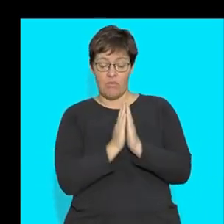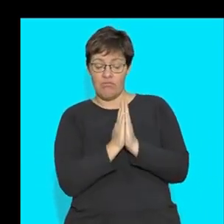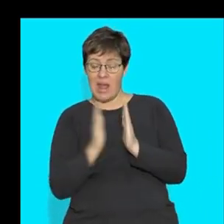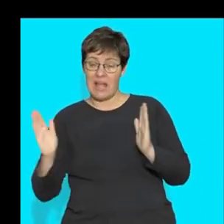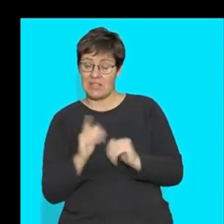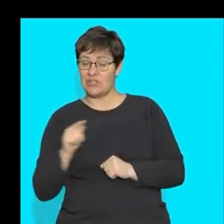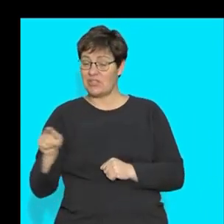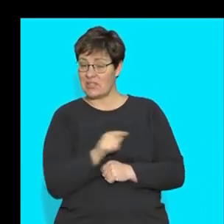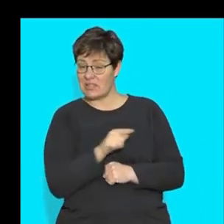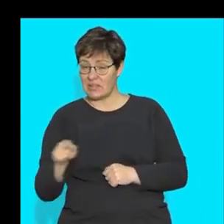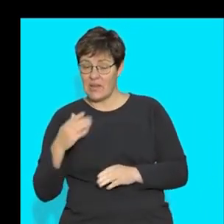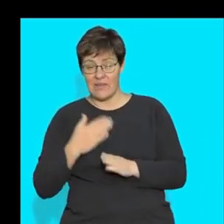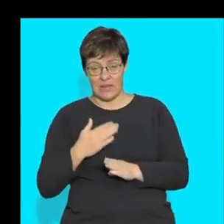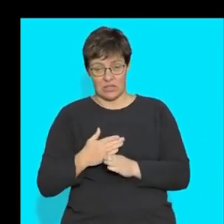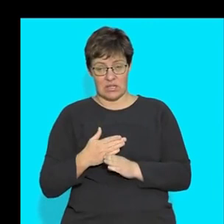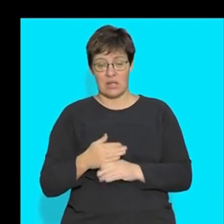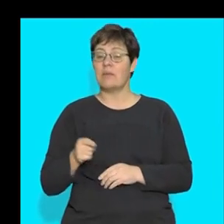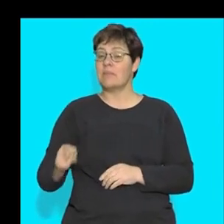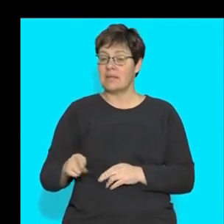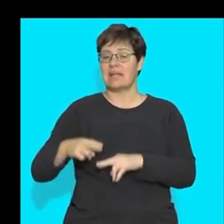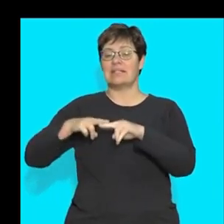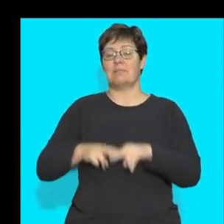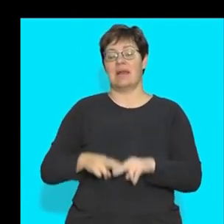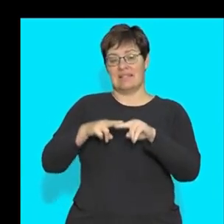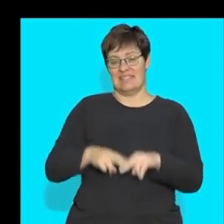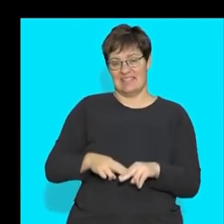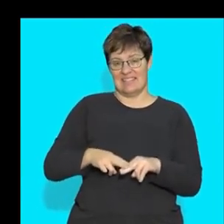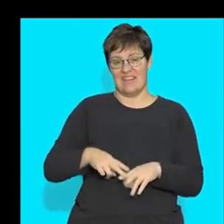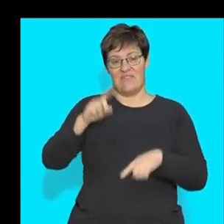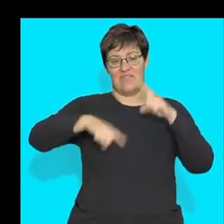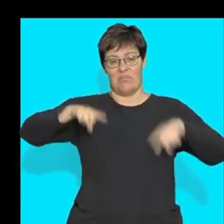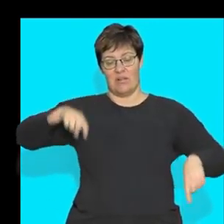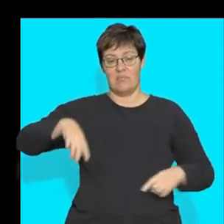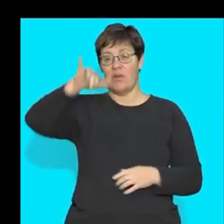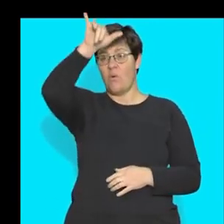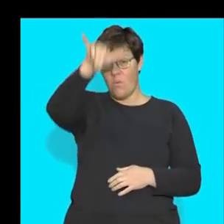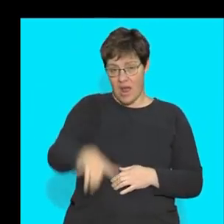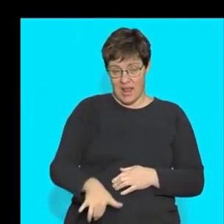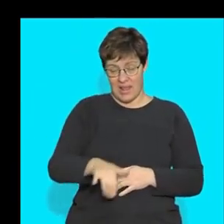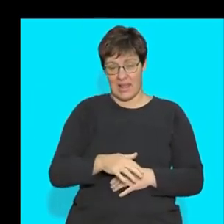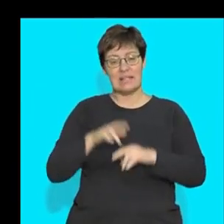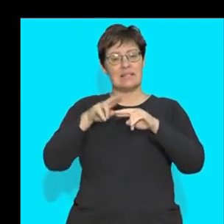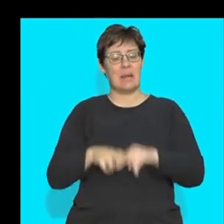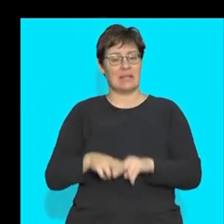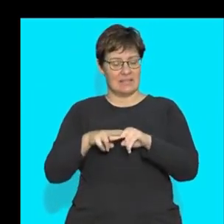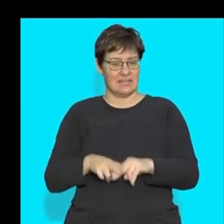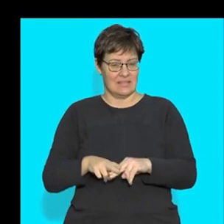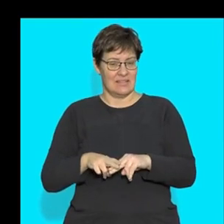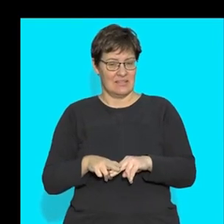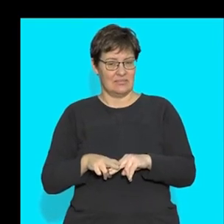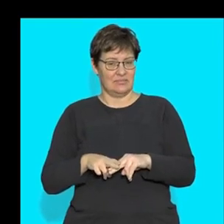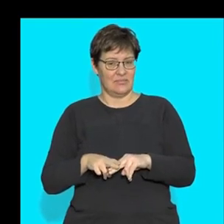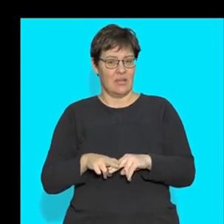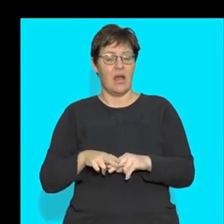a function, we then consider it as a dependent variable. Dependent variable because it